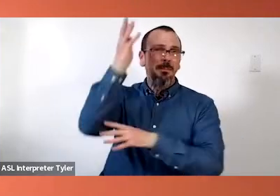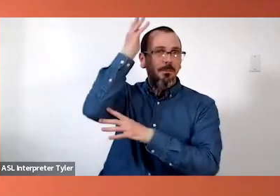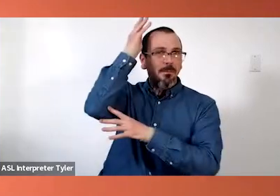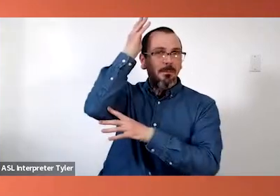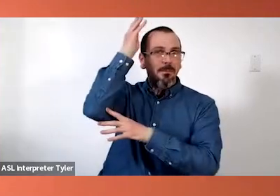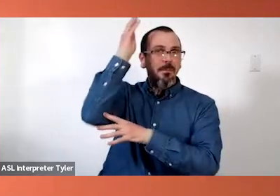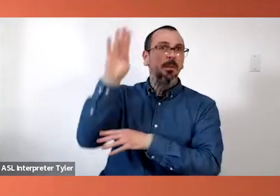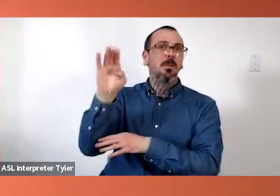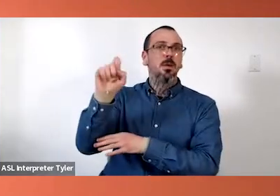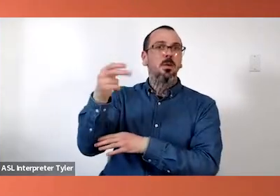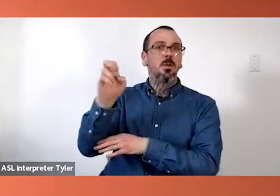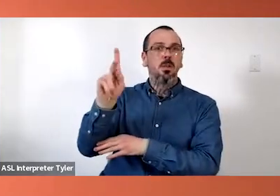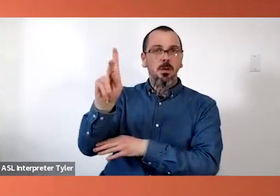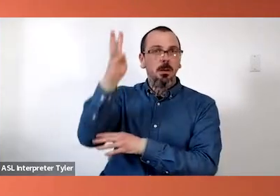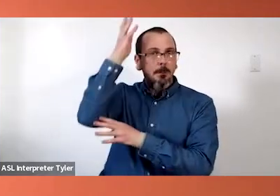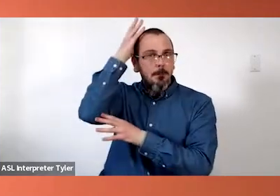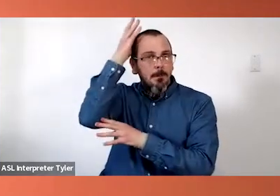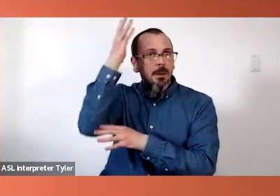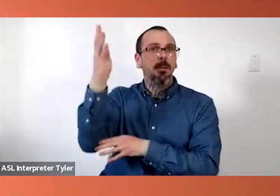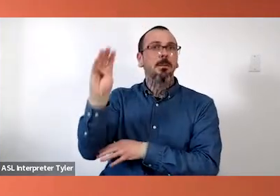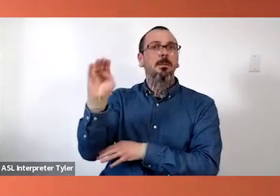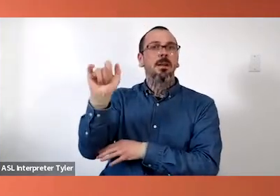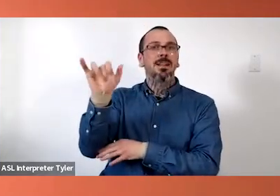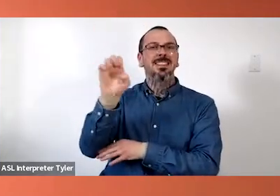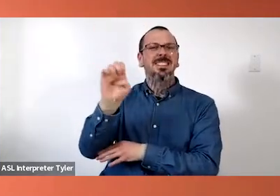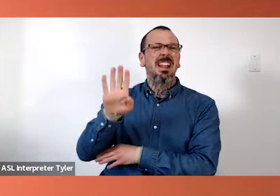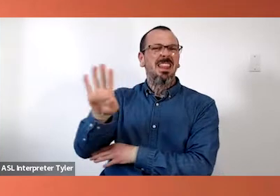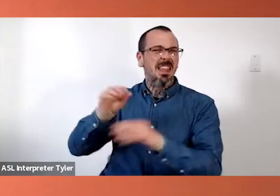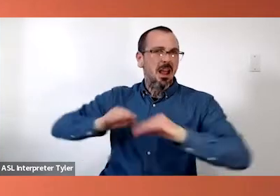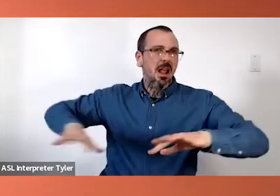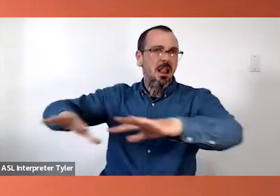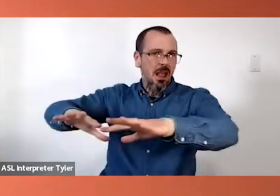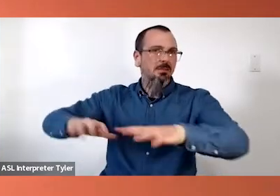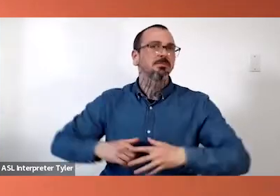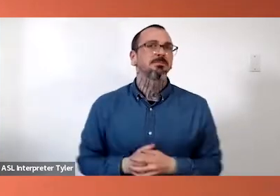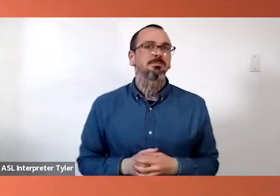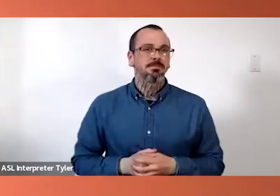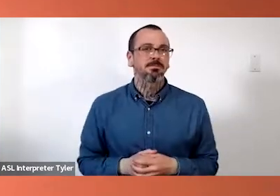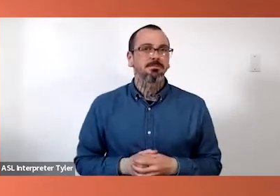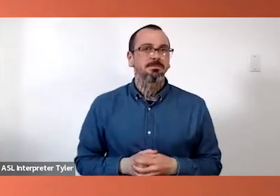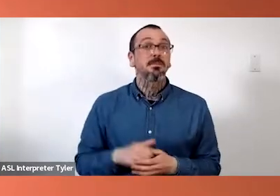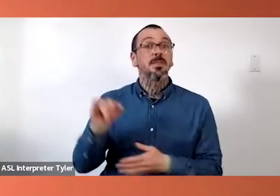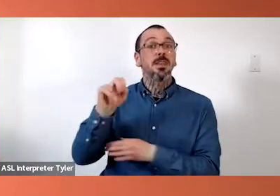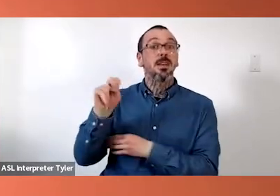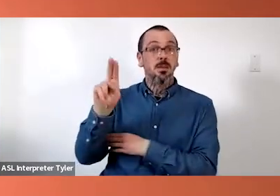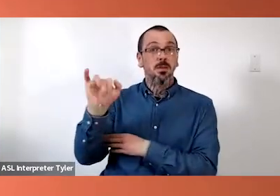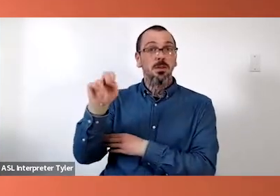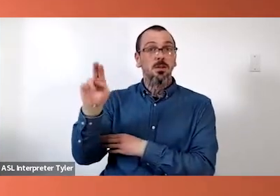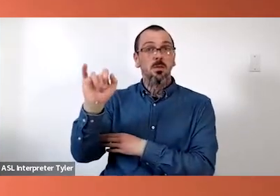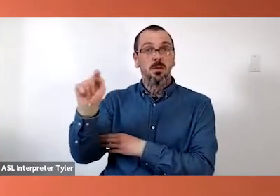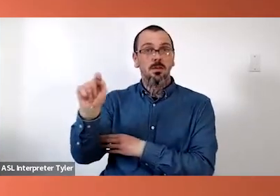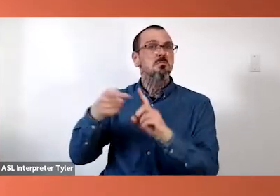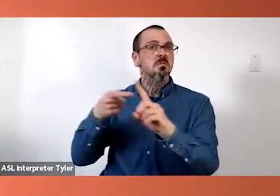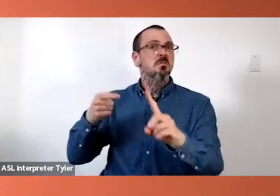Beothuk, Mi'kmaq, and Maliseet peoples, and the homelands of the Innu and Inuit of